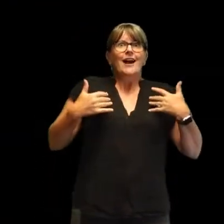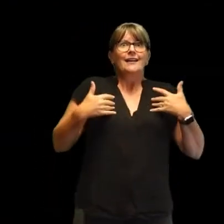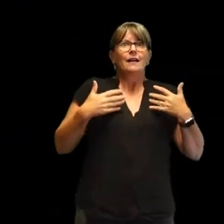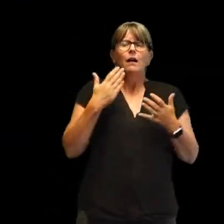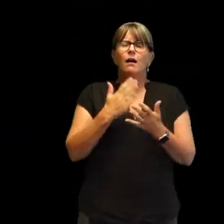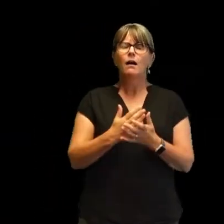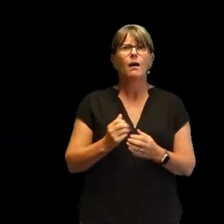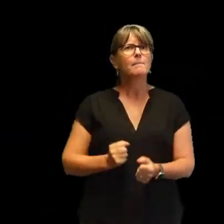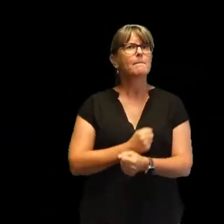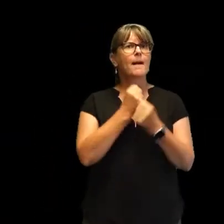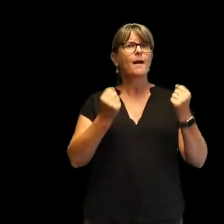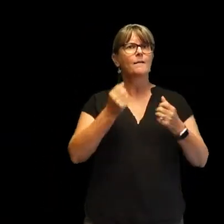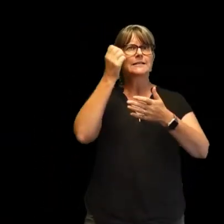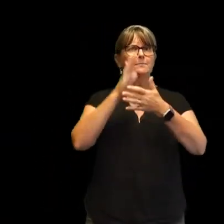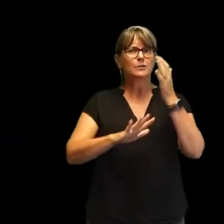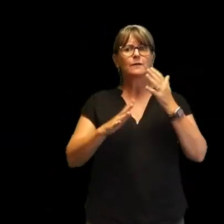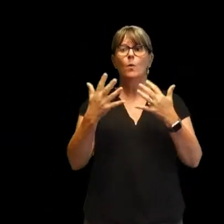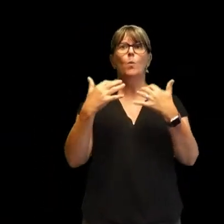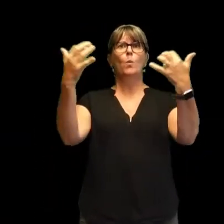in history.